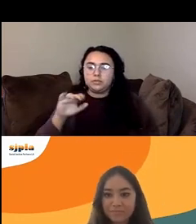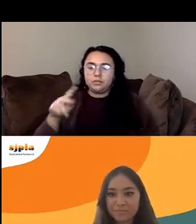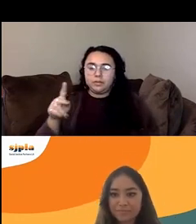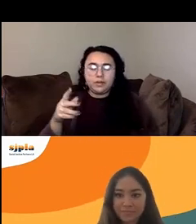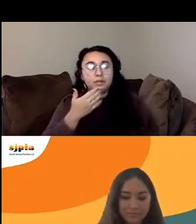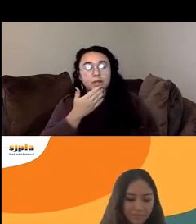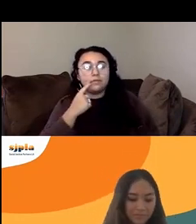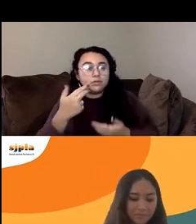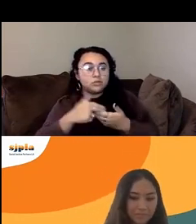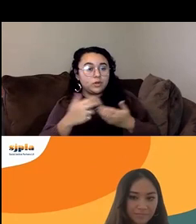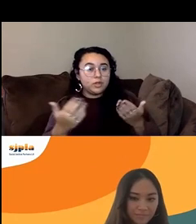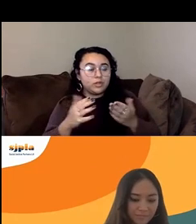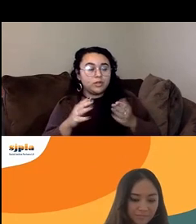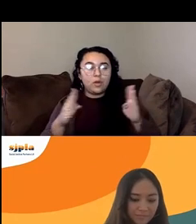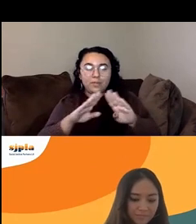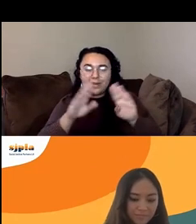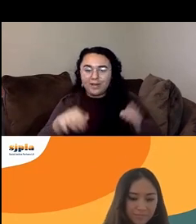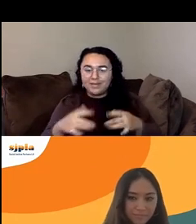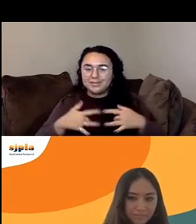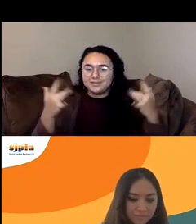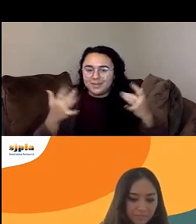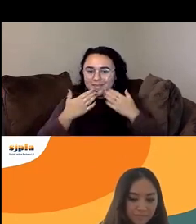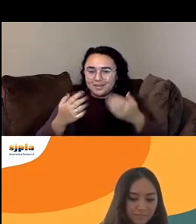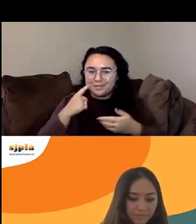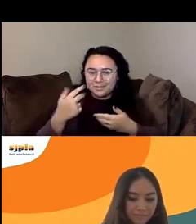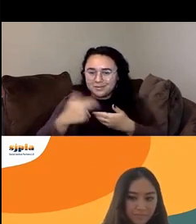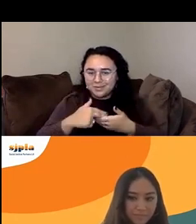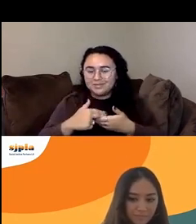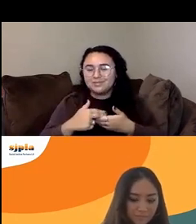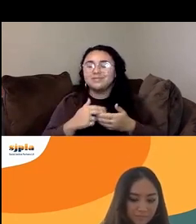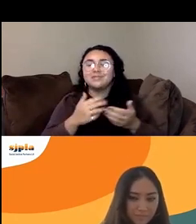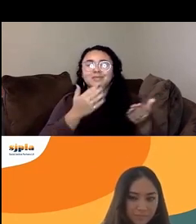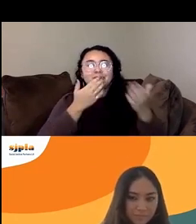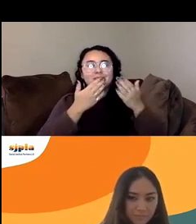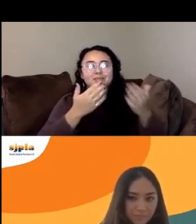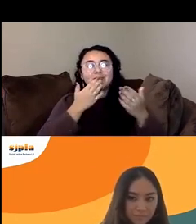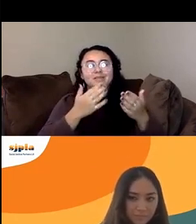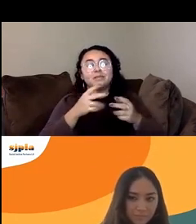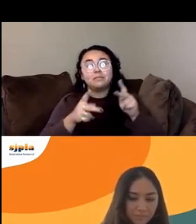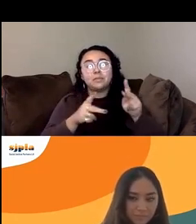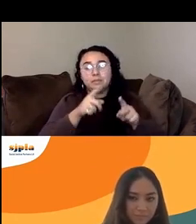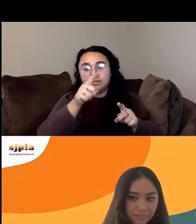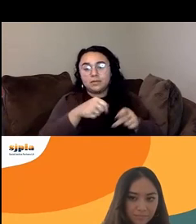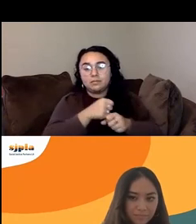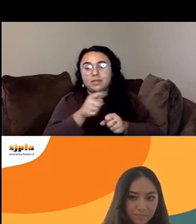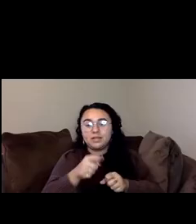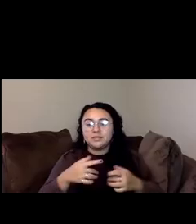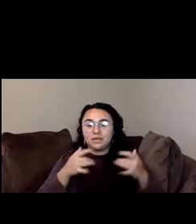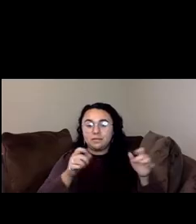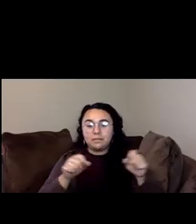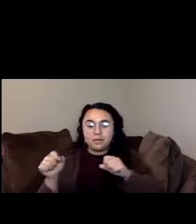the SJP's open house event. We want to give a special thanks to the following people that made this event